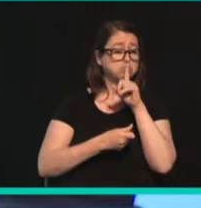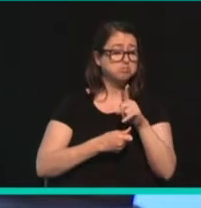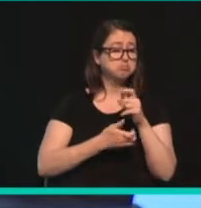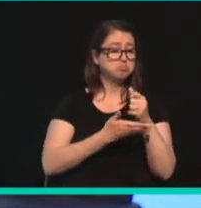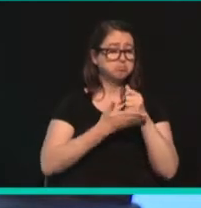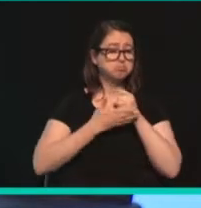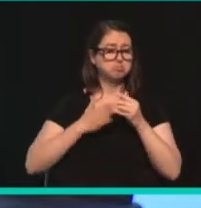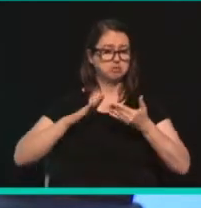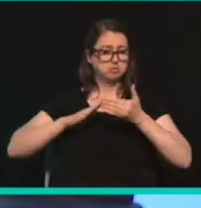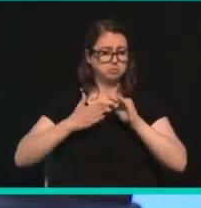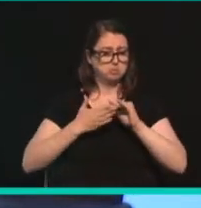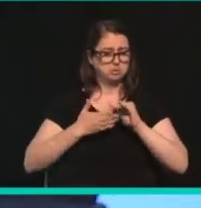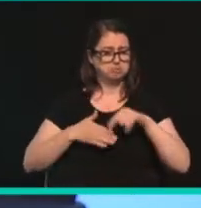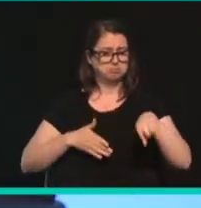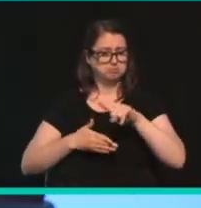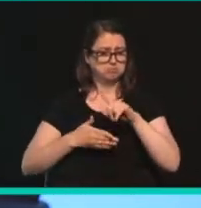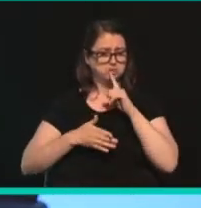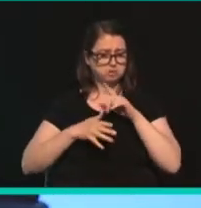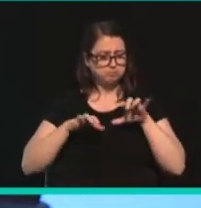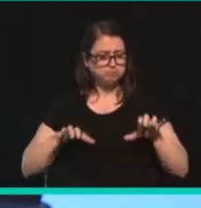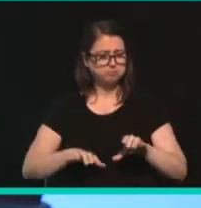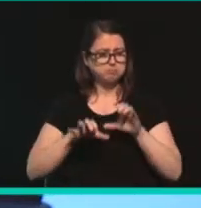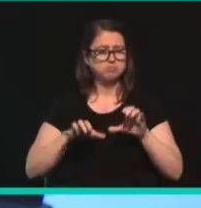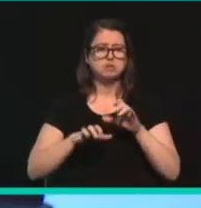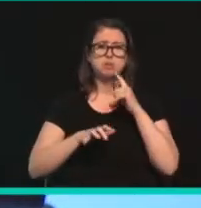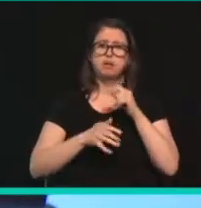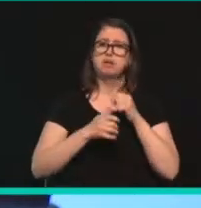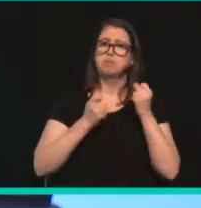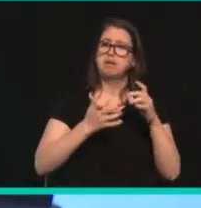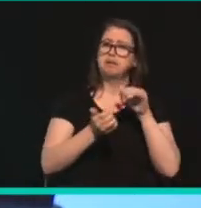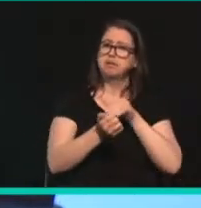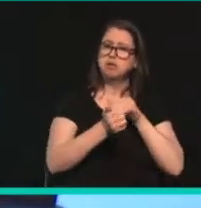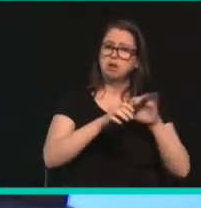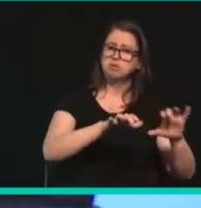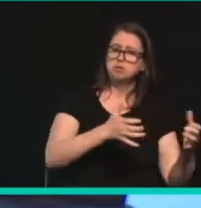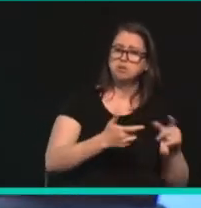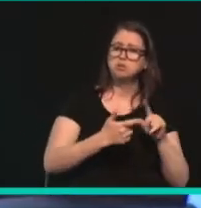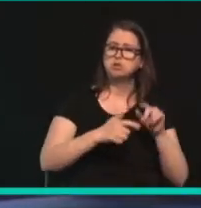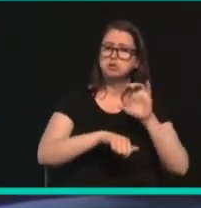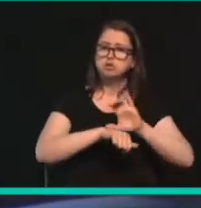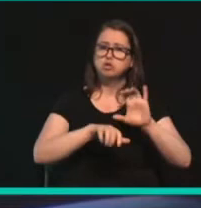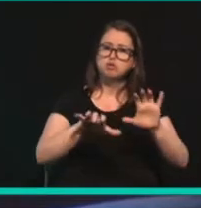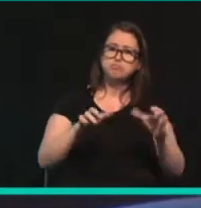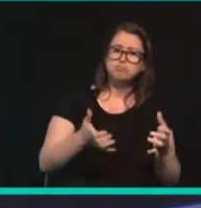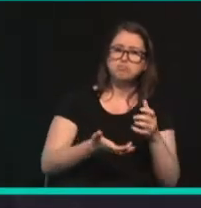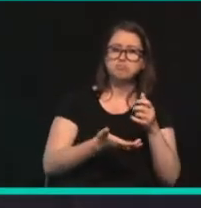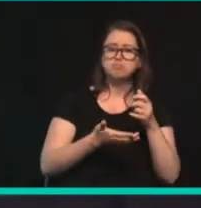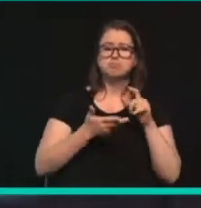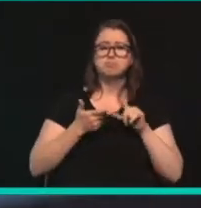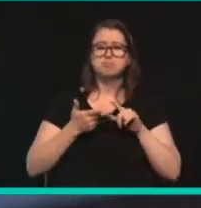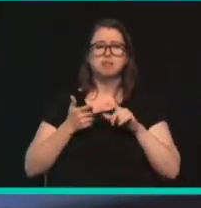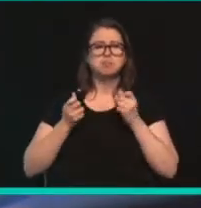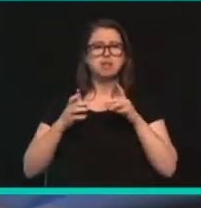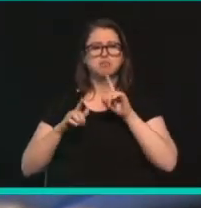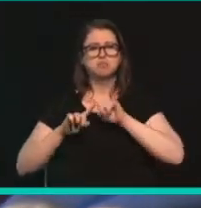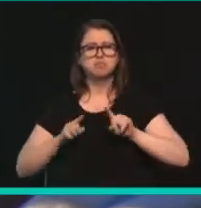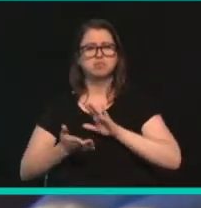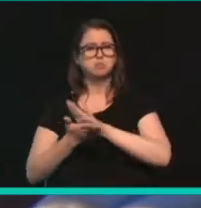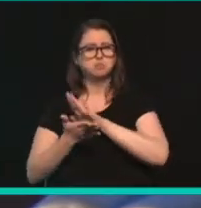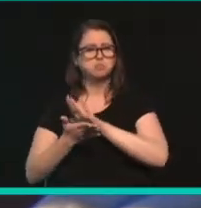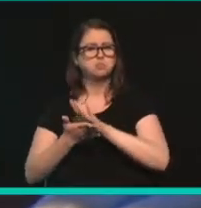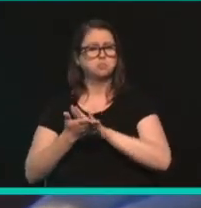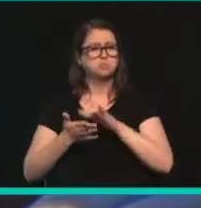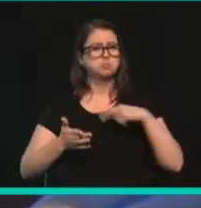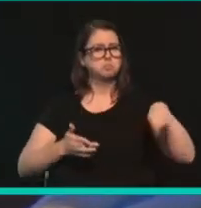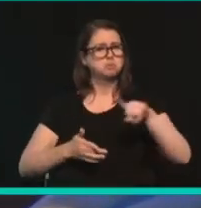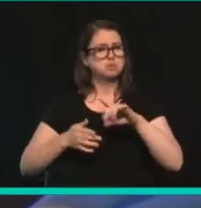the communities. And we want to work with our health professionals, our churches, our institutions with an